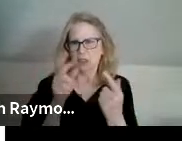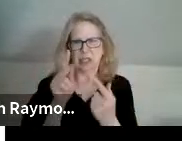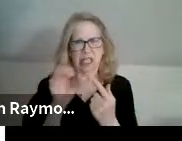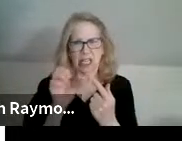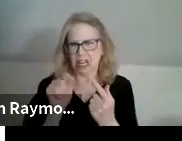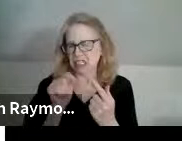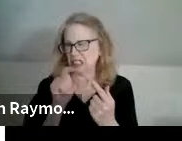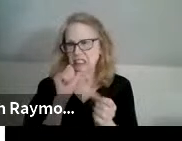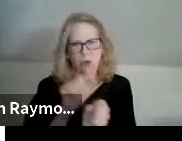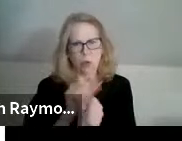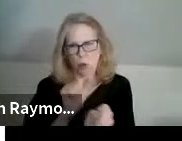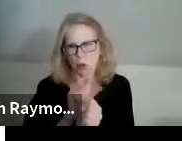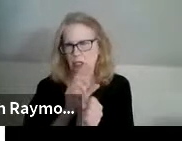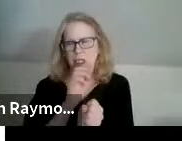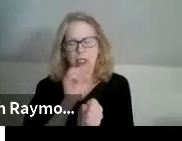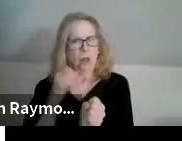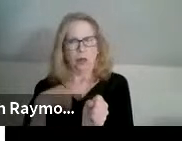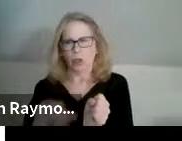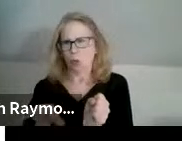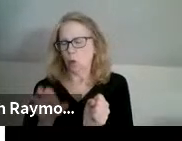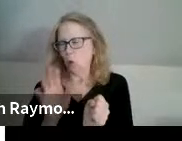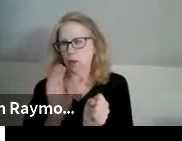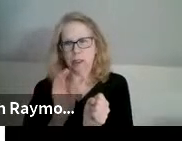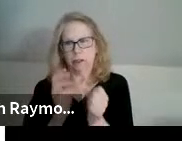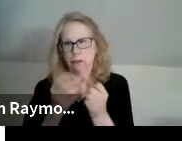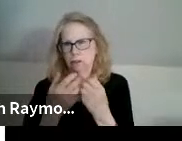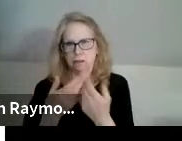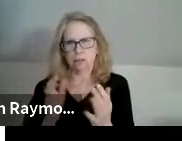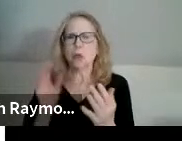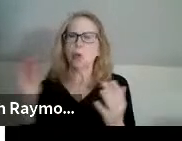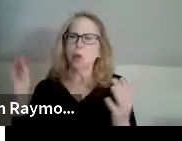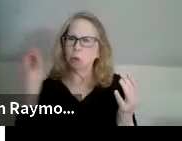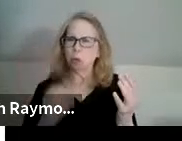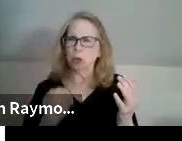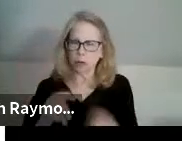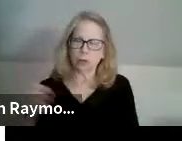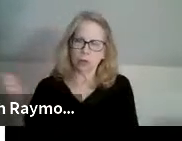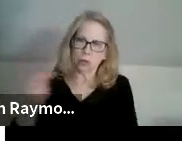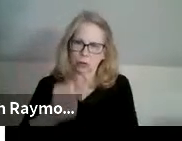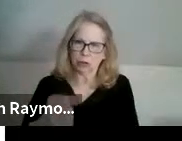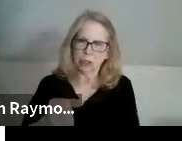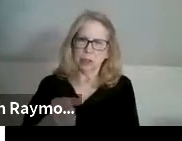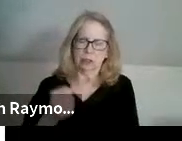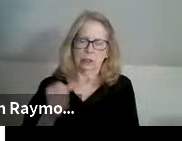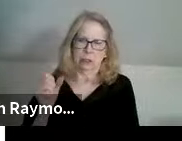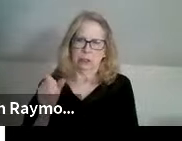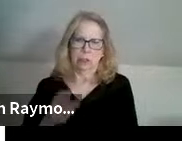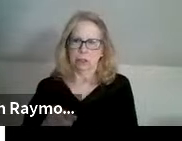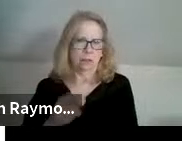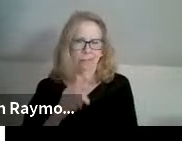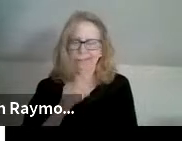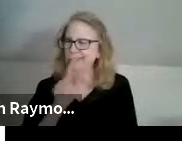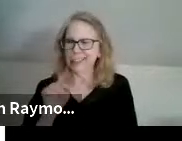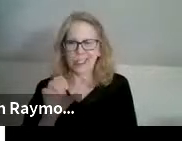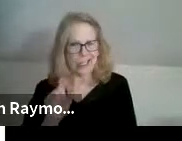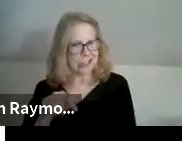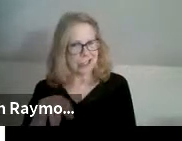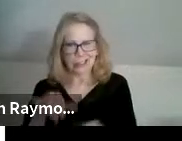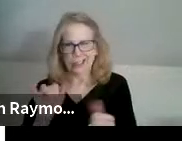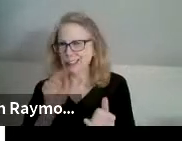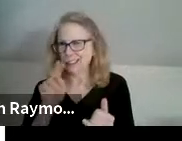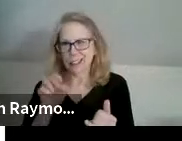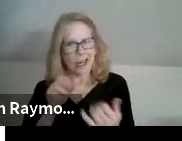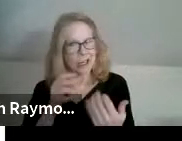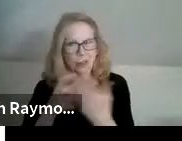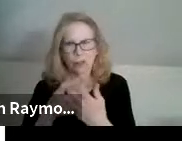We don't let these kiosks be out of our sight. We'll just staff an officer there. No, that doesn't work. The kiosk is still non-conformant,